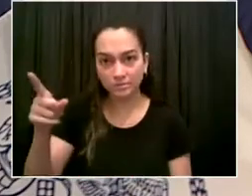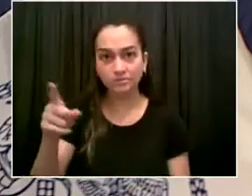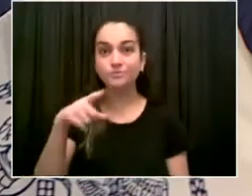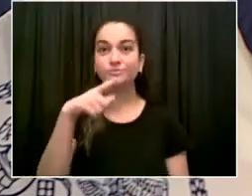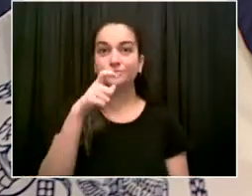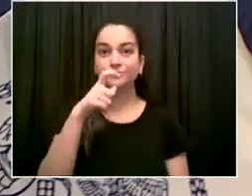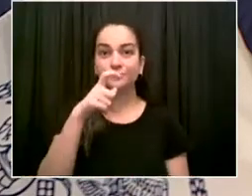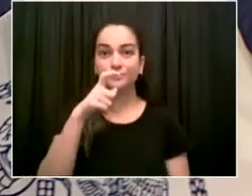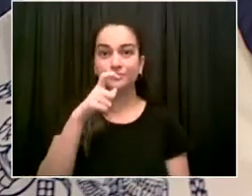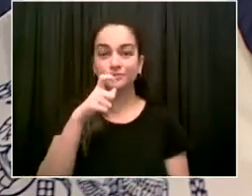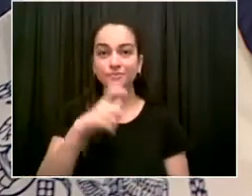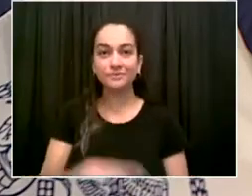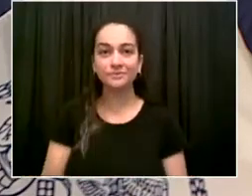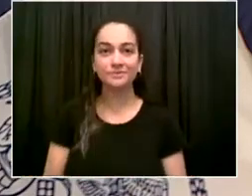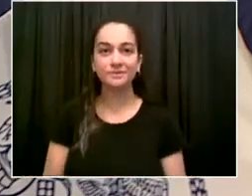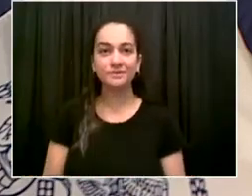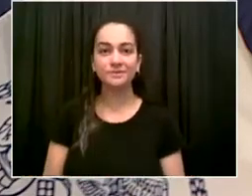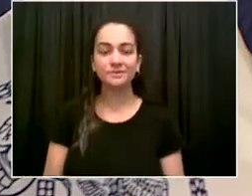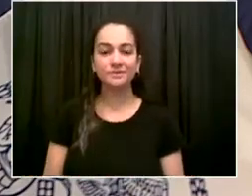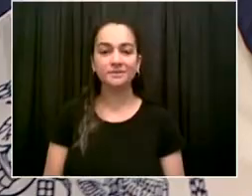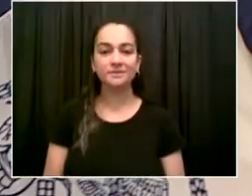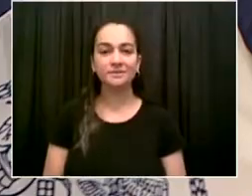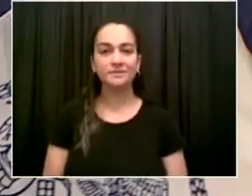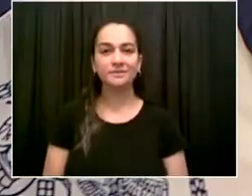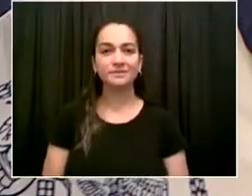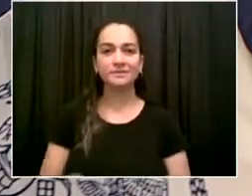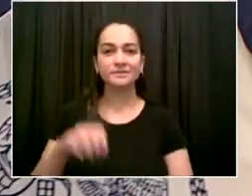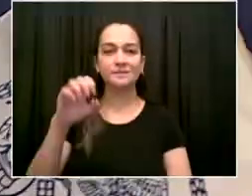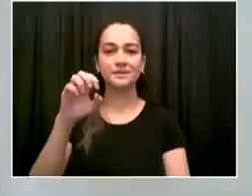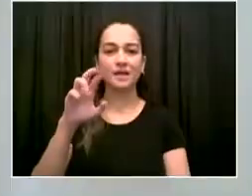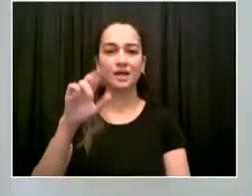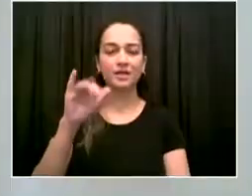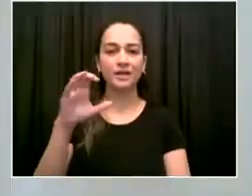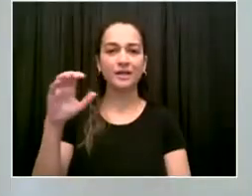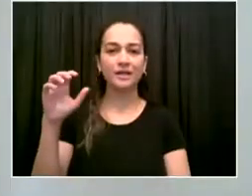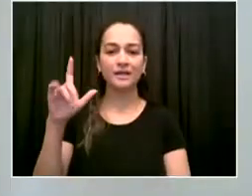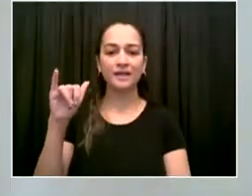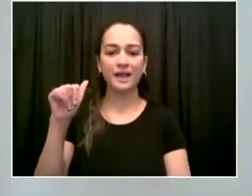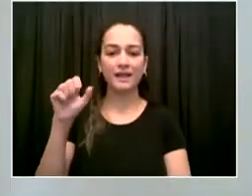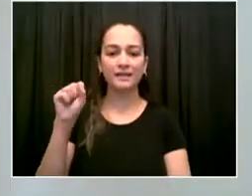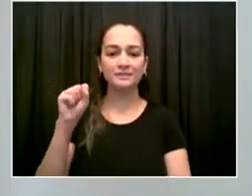Thank you, Mr. Mayor. As it was mentioned, you know, I was a public school teacher.